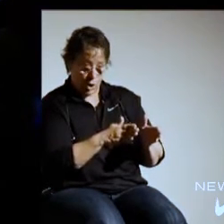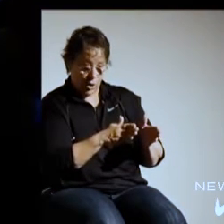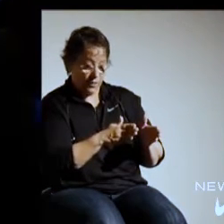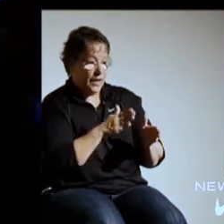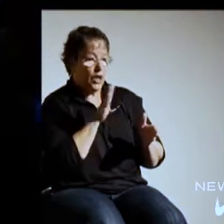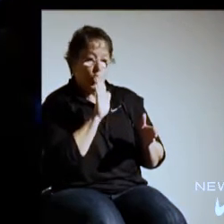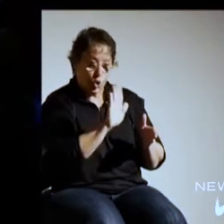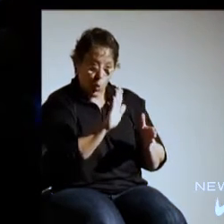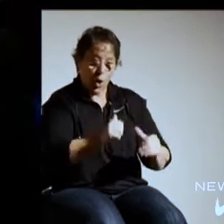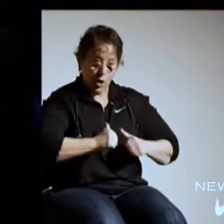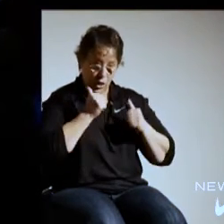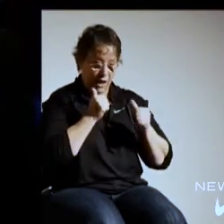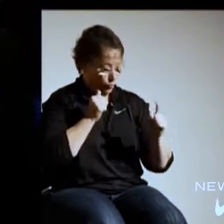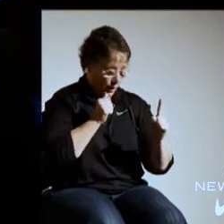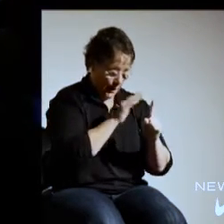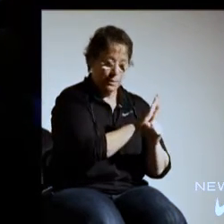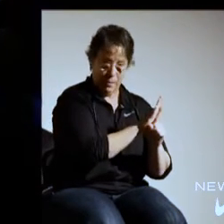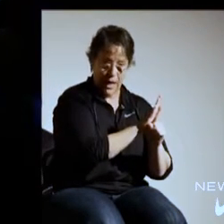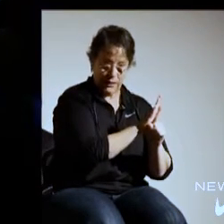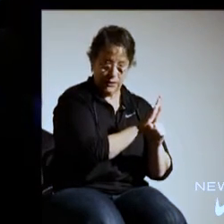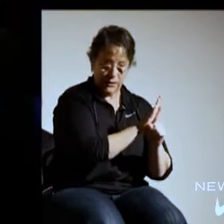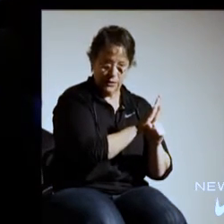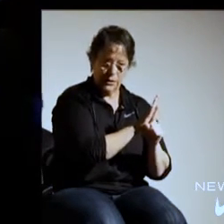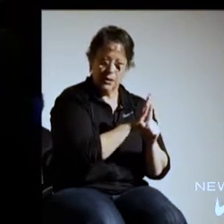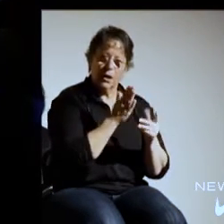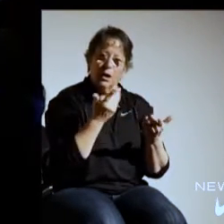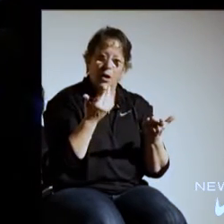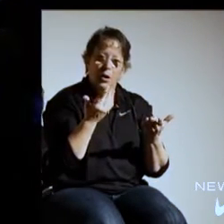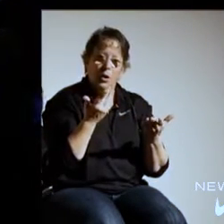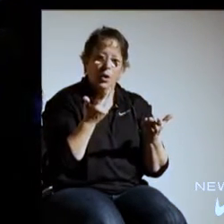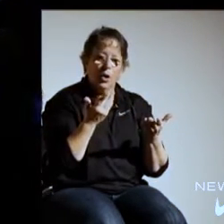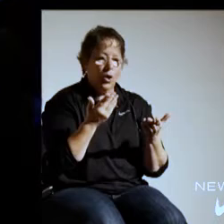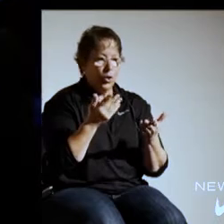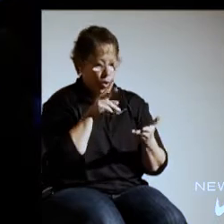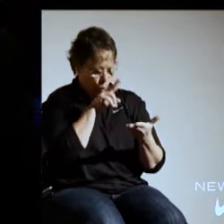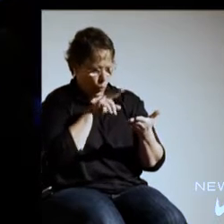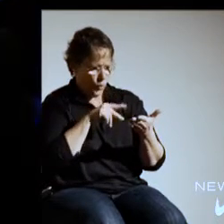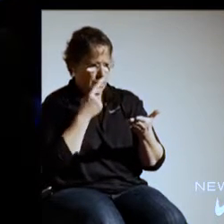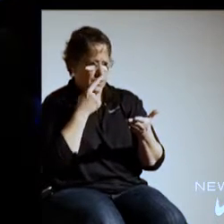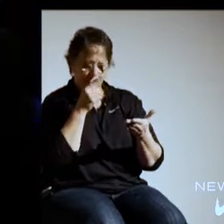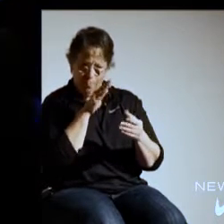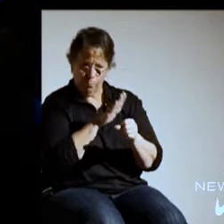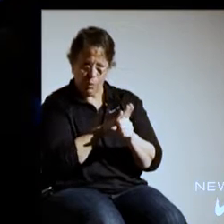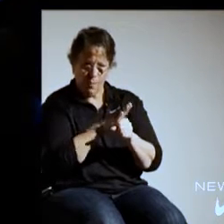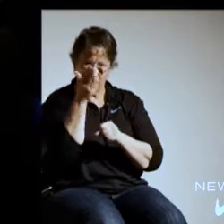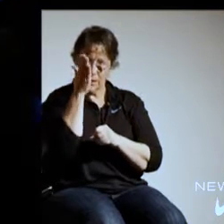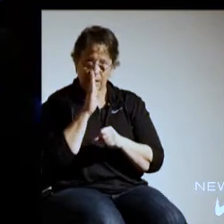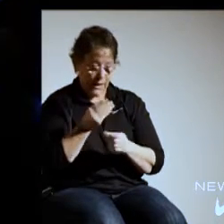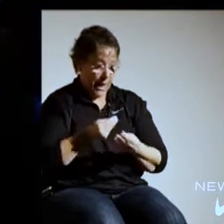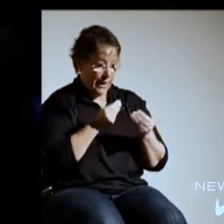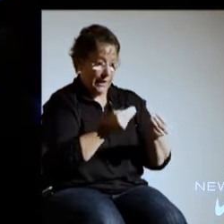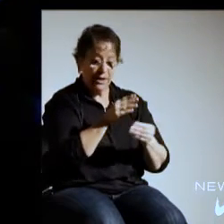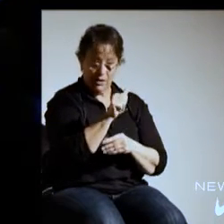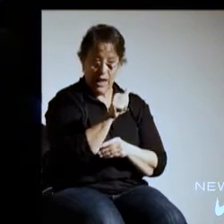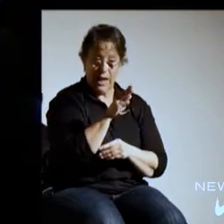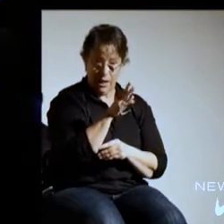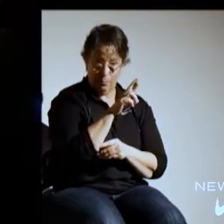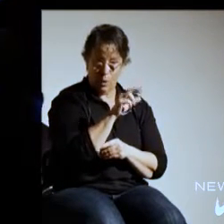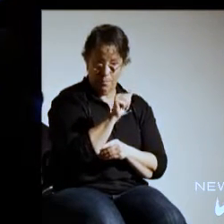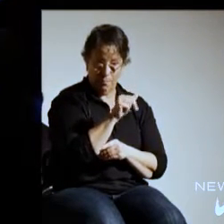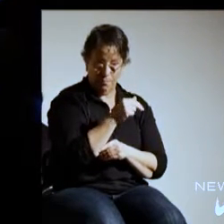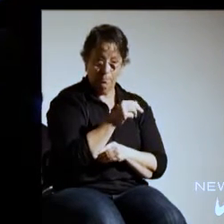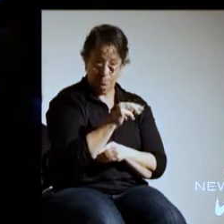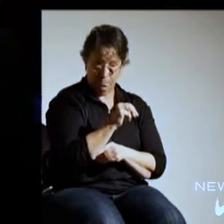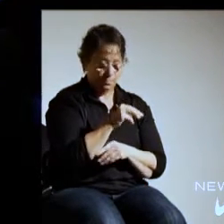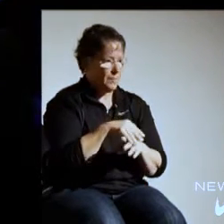impact. Look at the promise that God made to Abram. He said, I will make you into a great